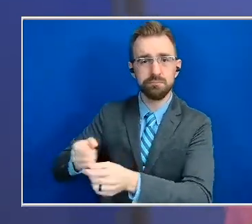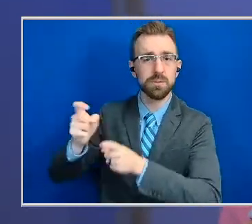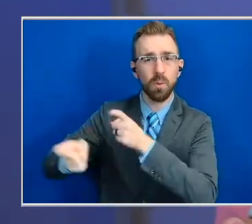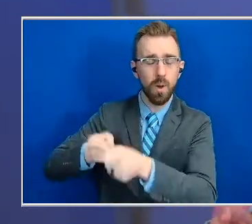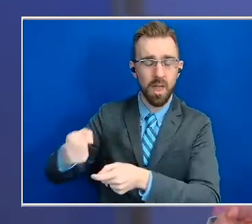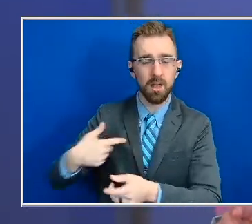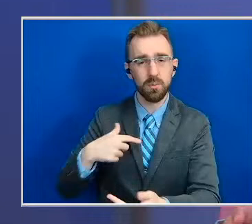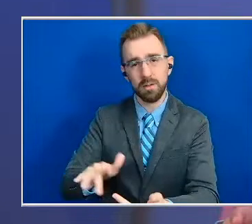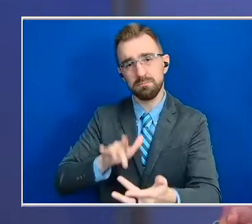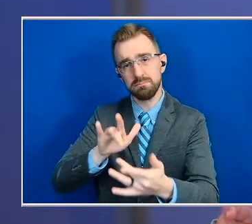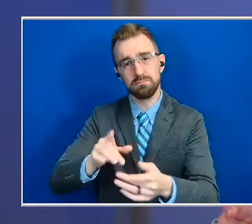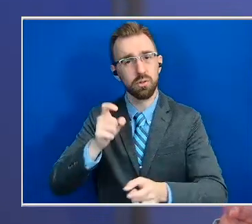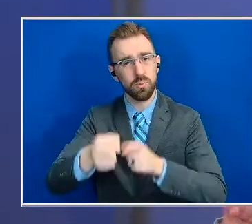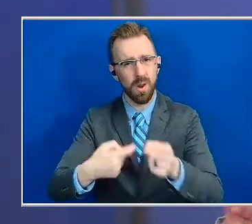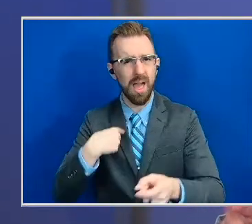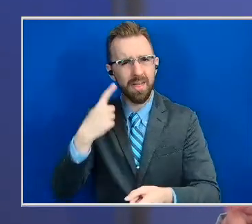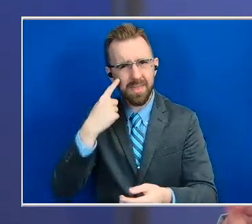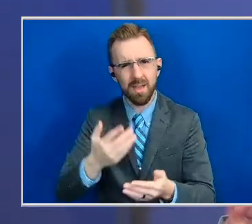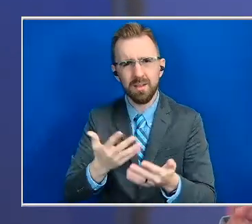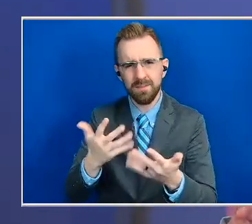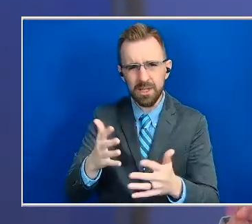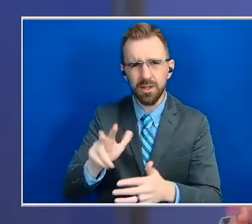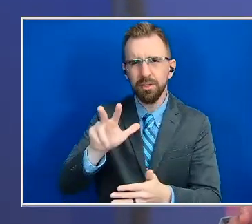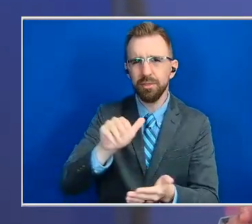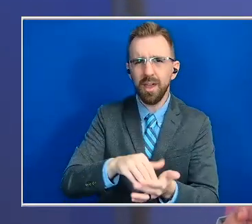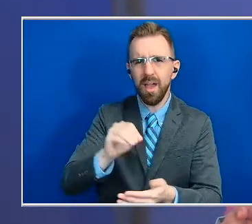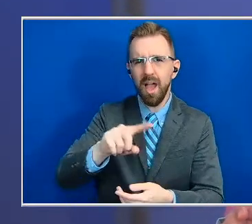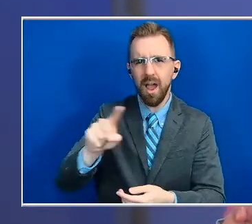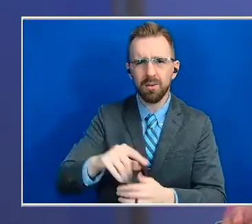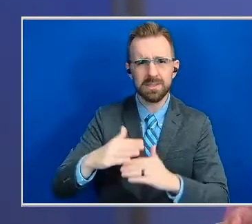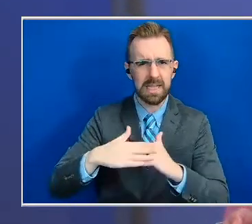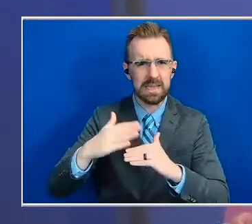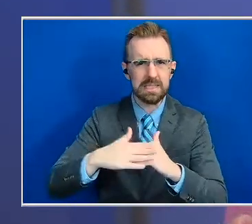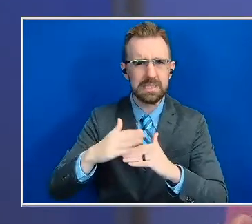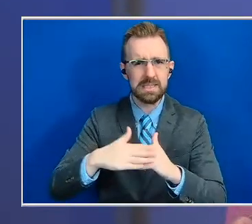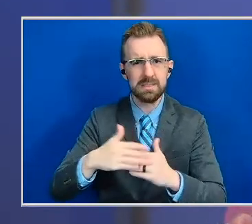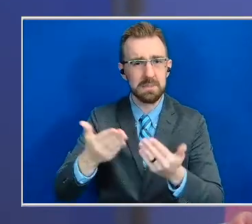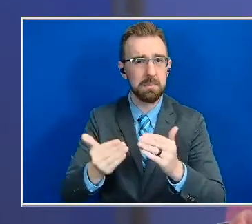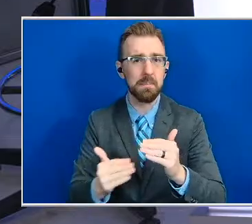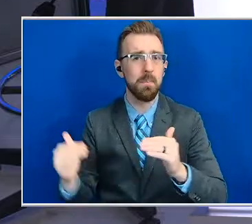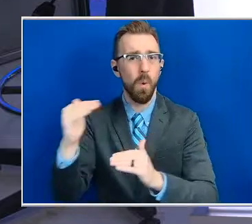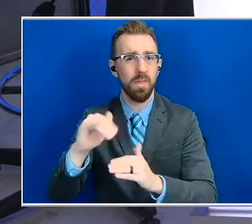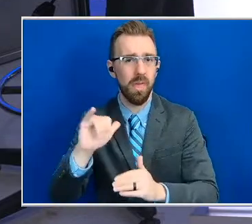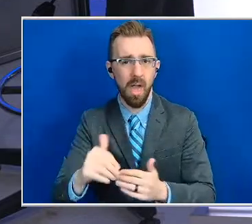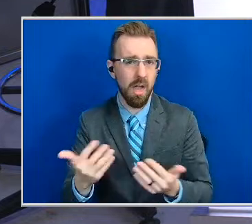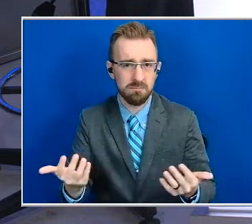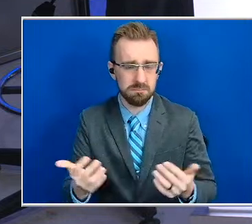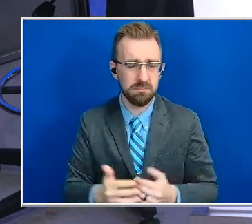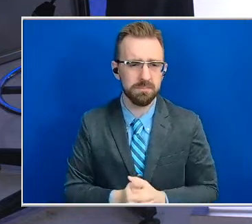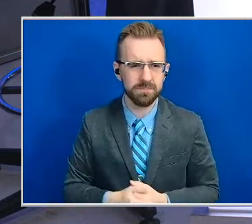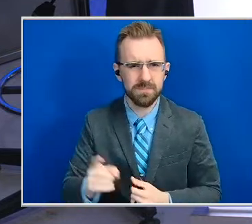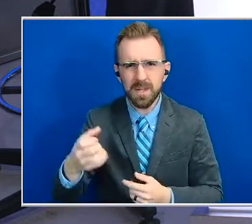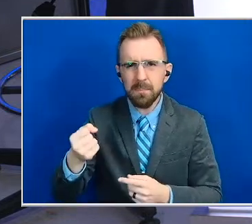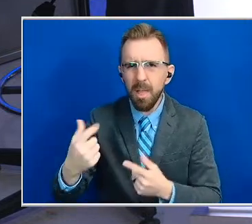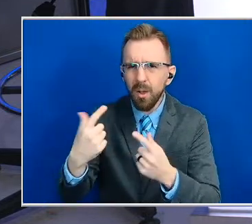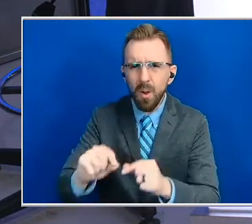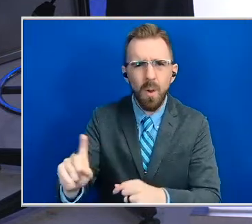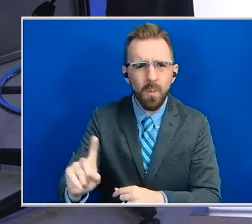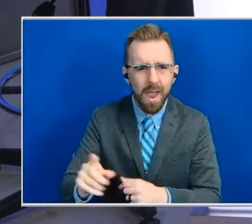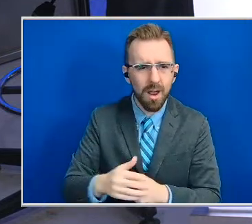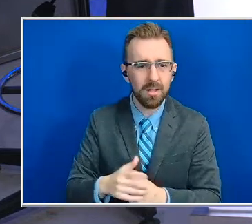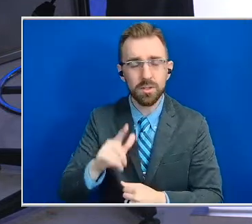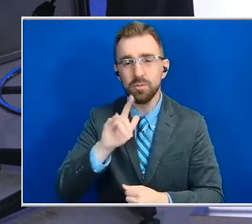And I think I've donated about 3,000 ounces at least, if not more. That's a big darn deal. So Where does the milk go? It's really just